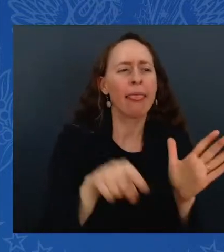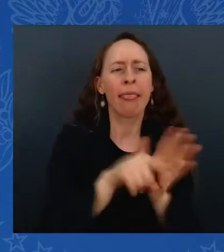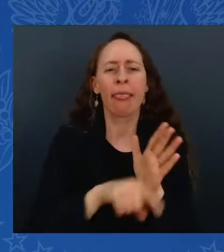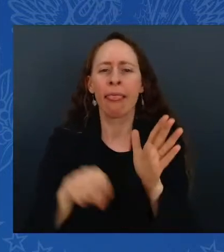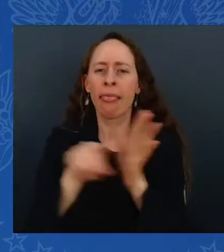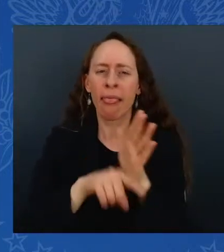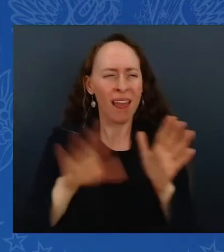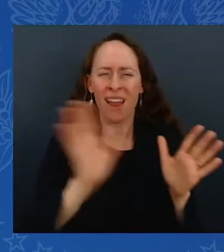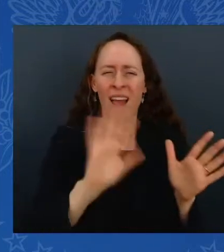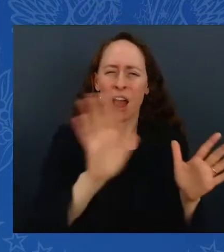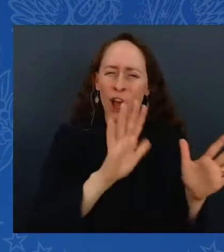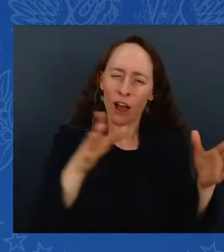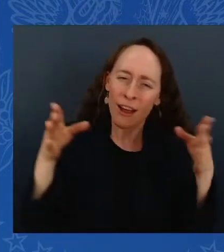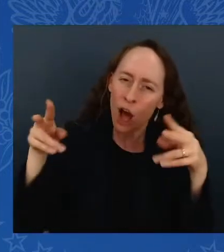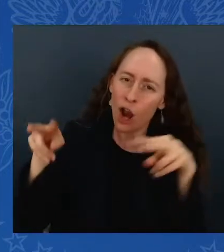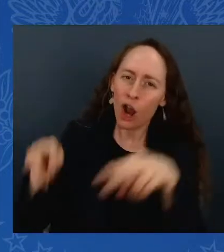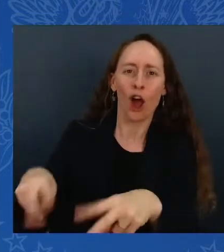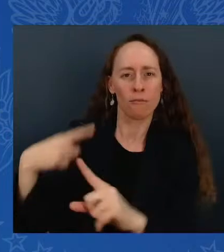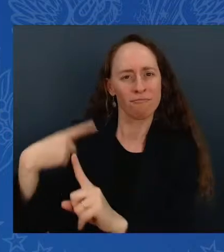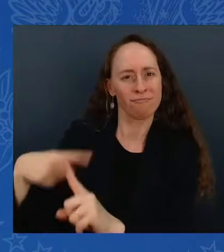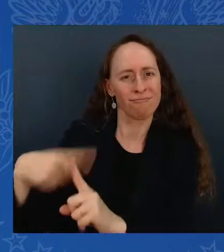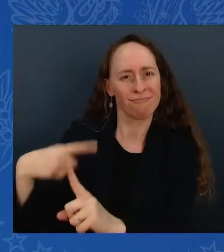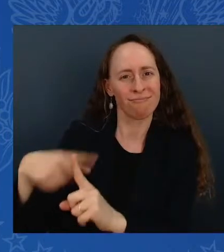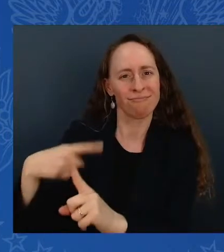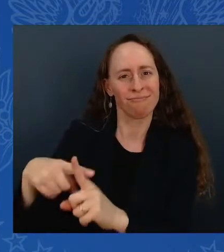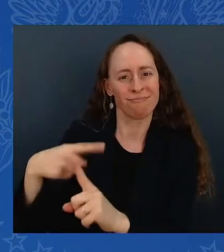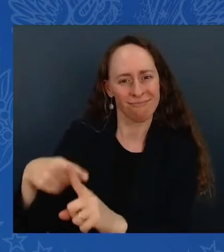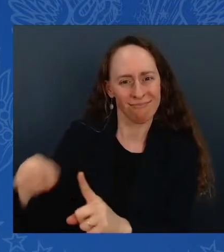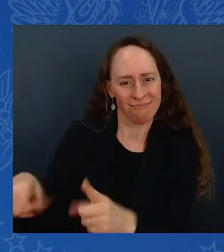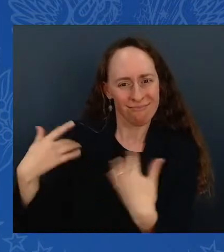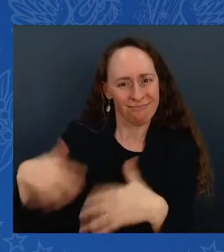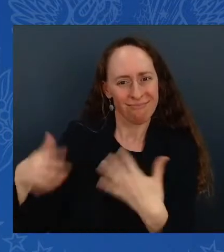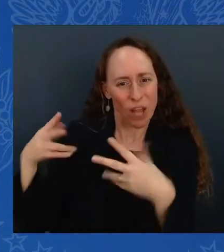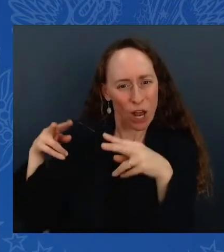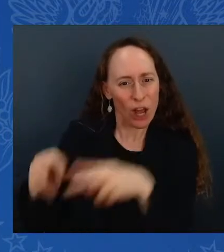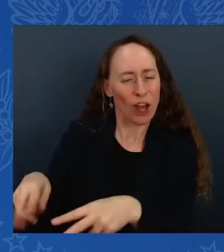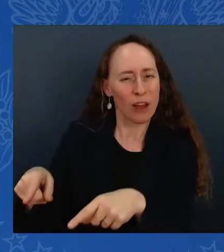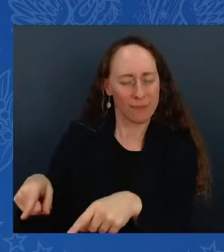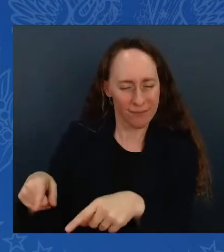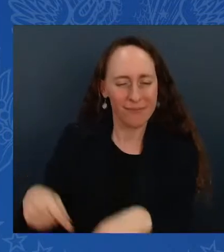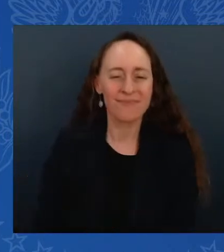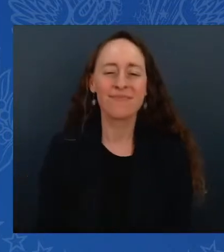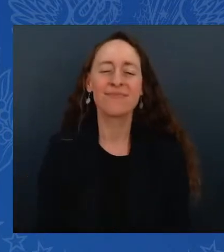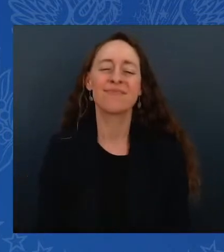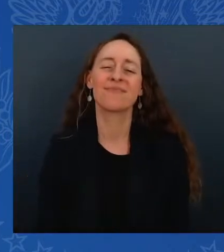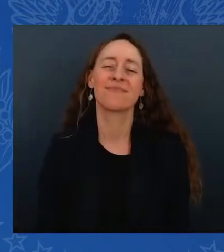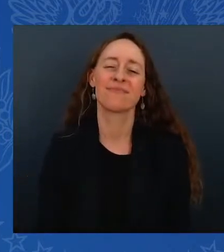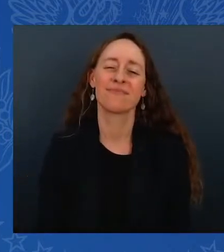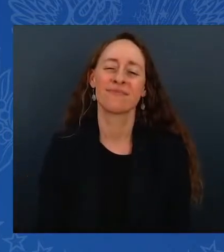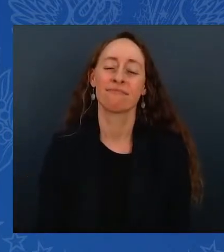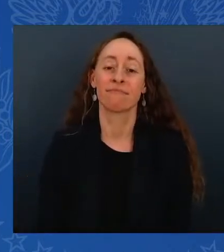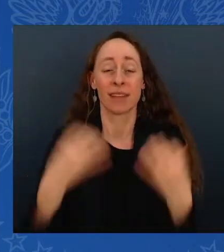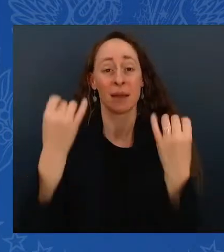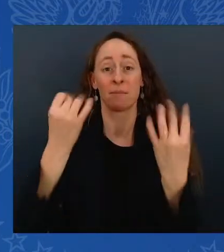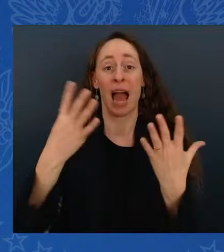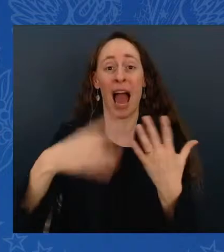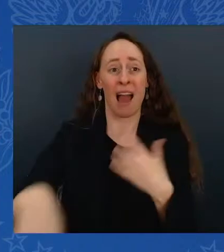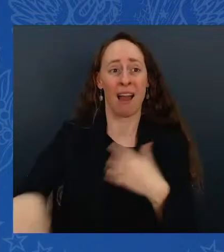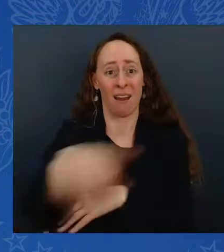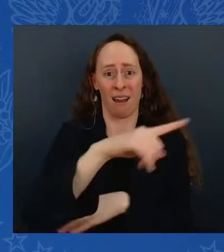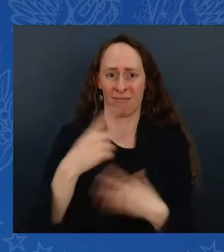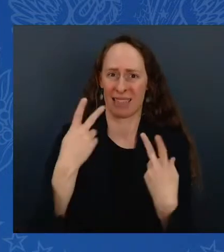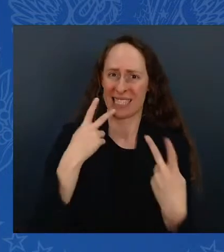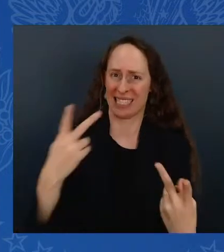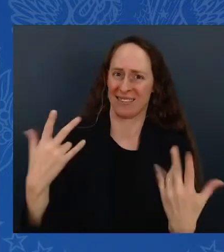began. Instead of seeing the immense opportunities in front of us right now, this is a moment, in my view, for